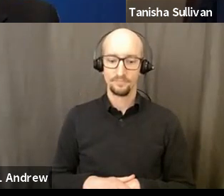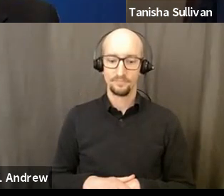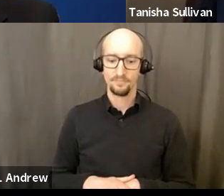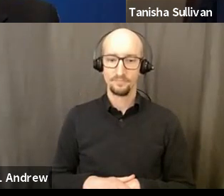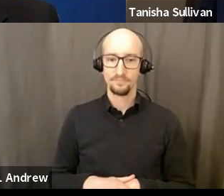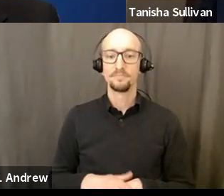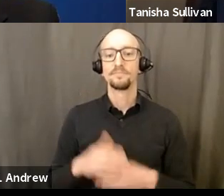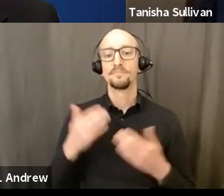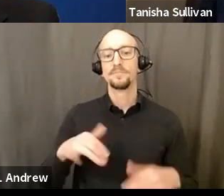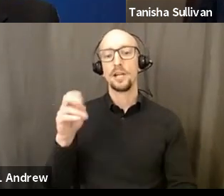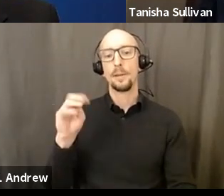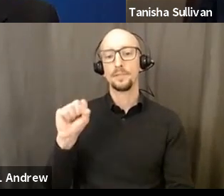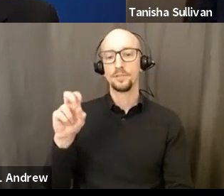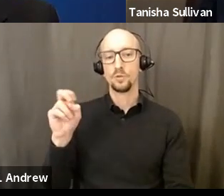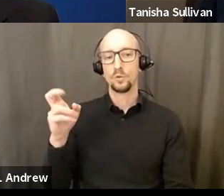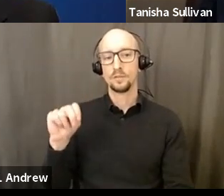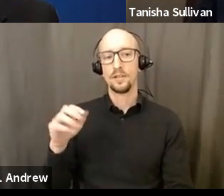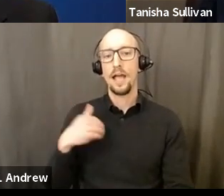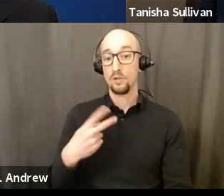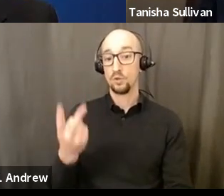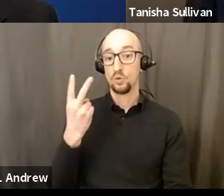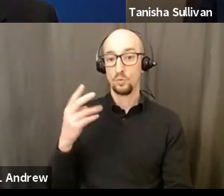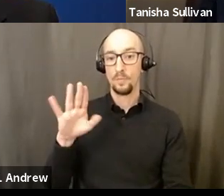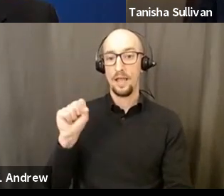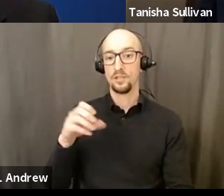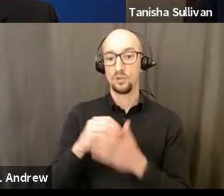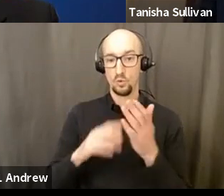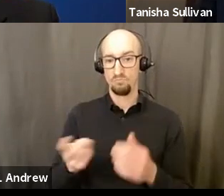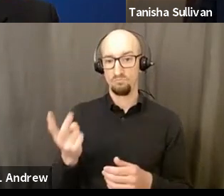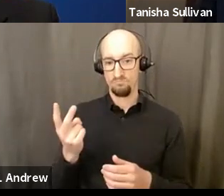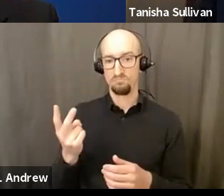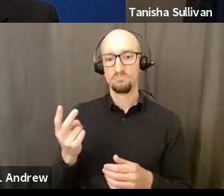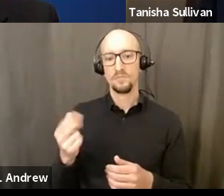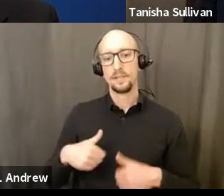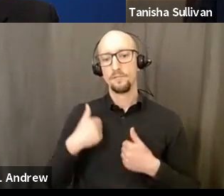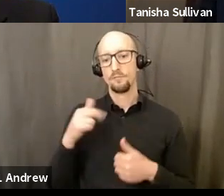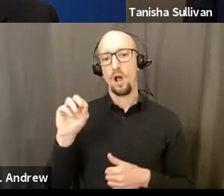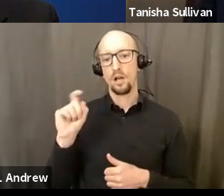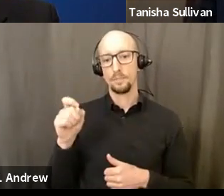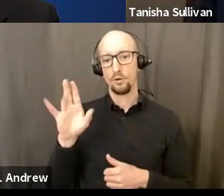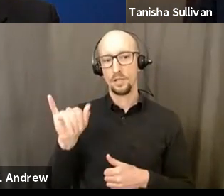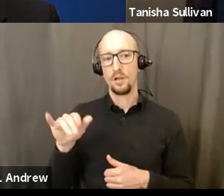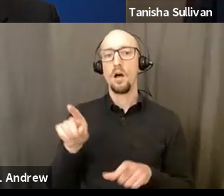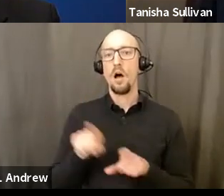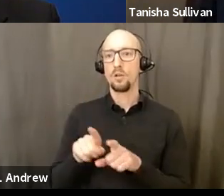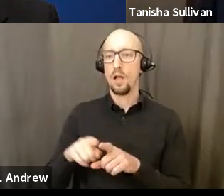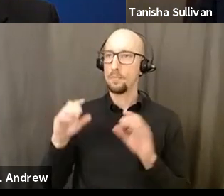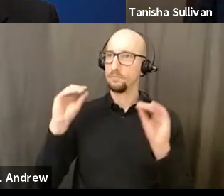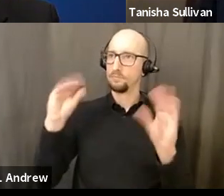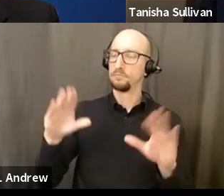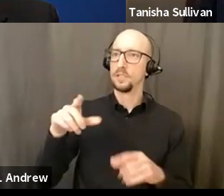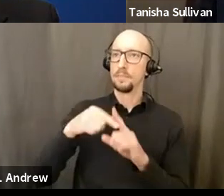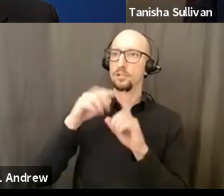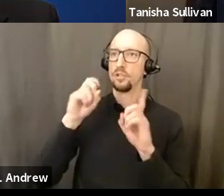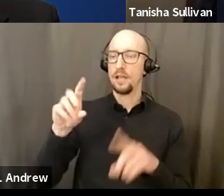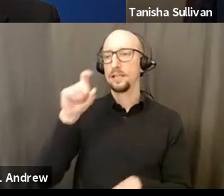My name is James Noonan. I'm a parent of 2 BPS students and a resident of Roxbury. I'm also an assistant professor of education at Salem State and associate